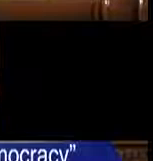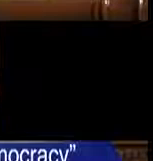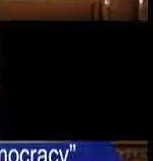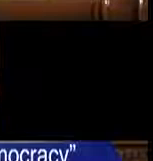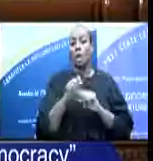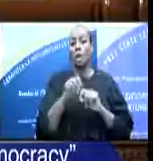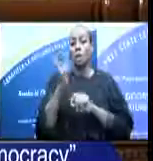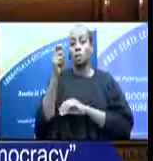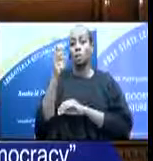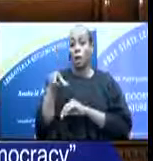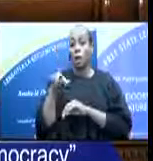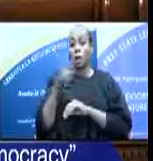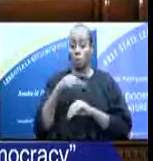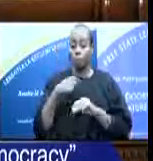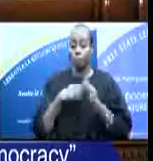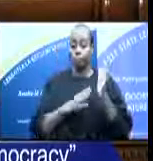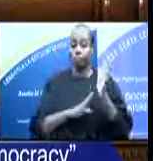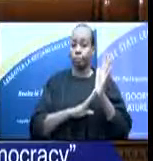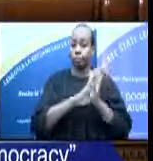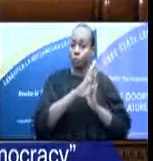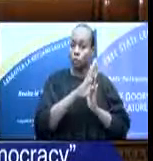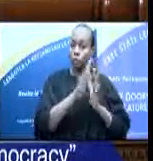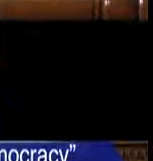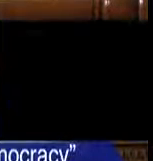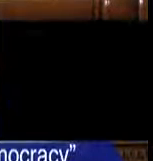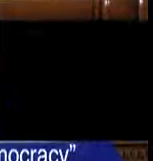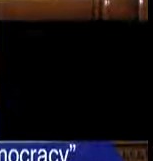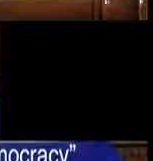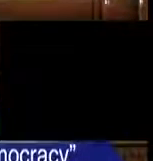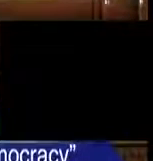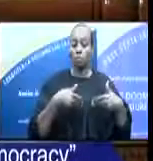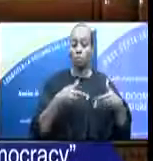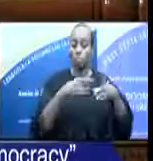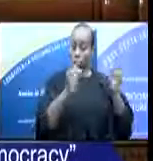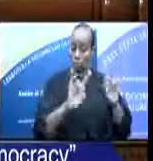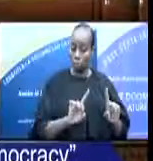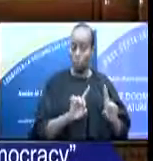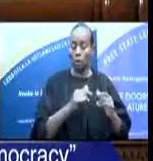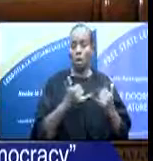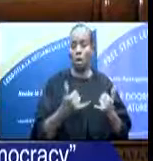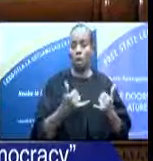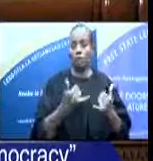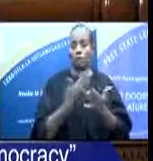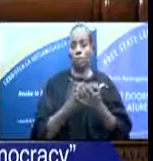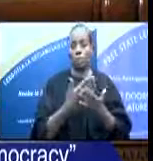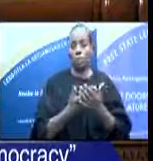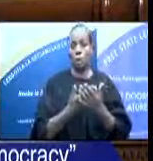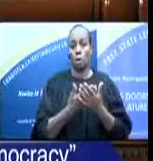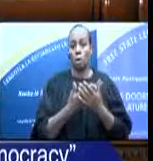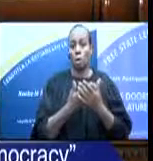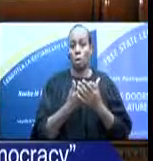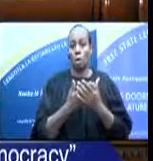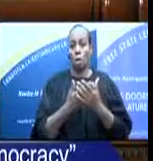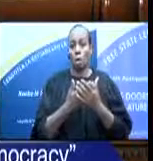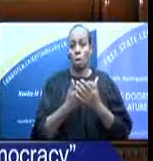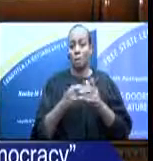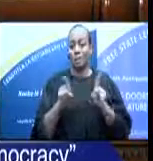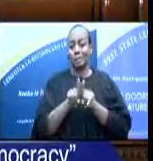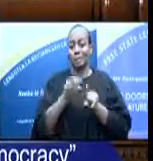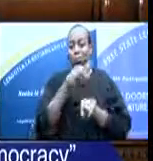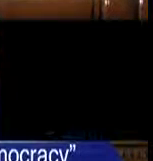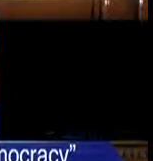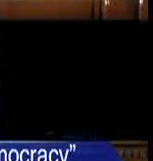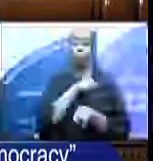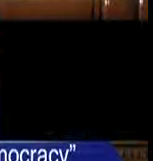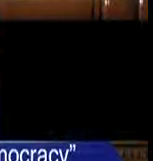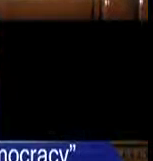Speaker, to improve access to specialized care services that is only available at academic and tertiary hospitals,